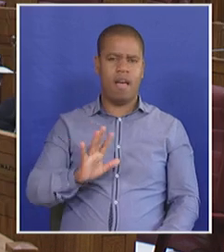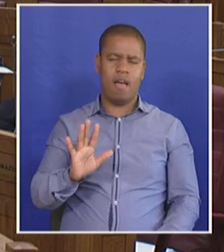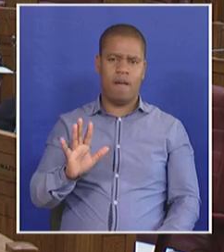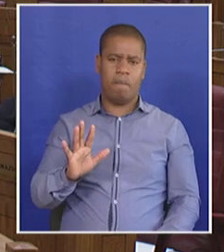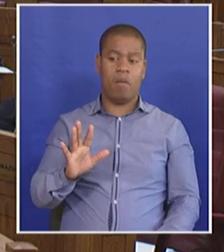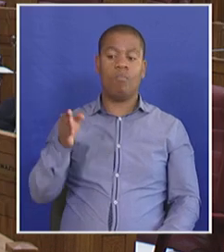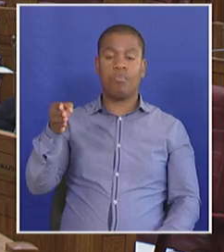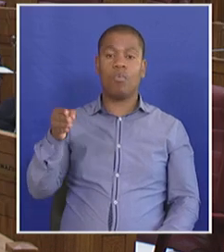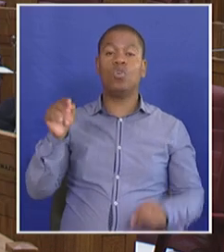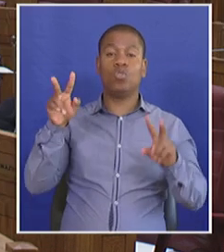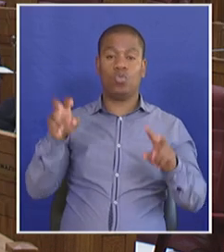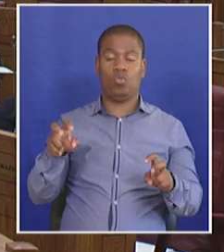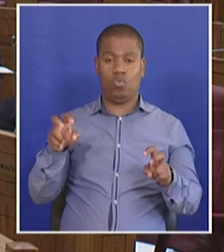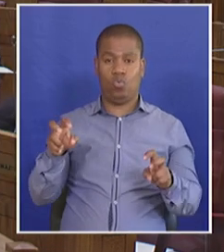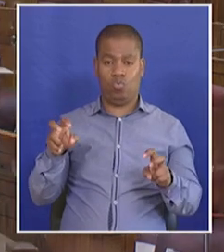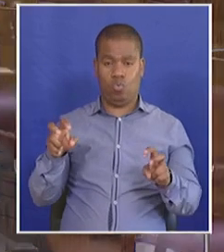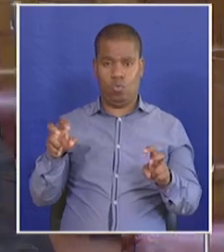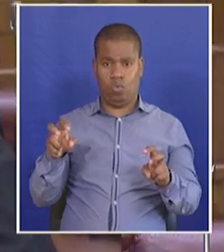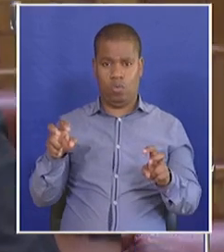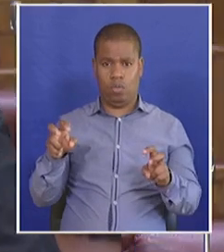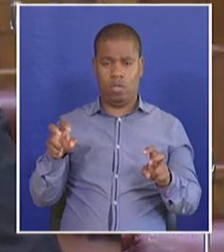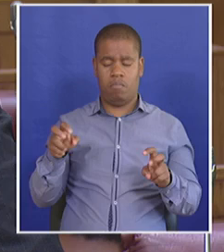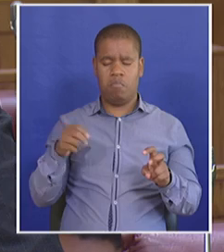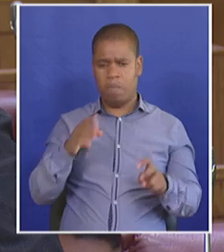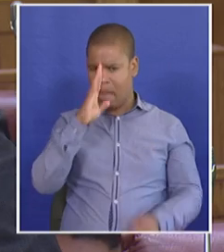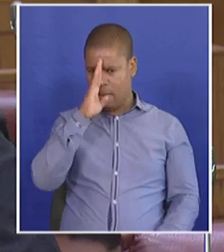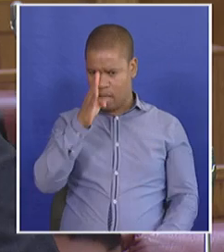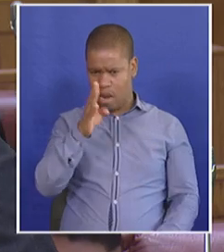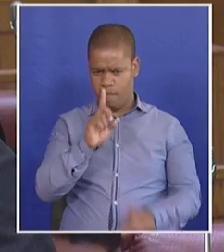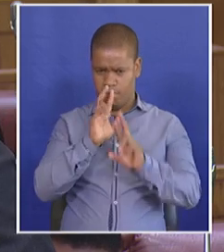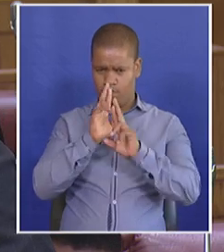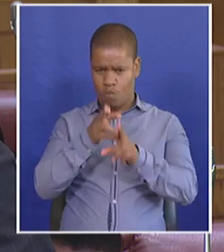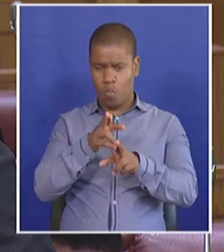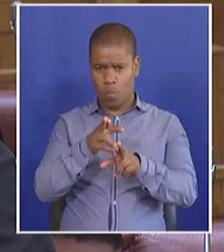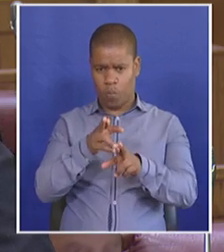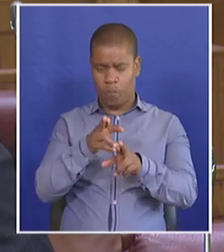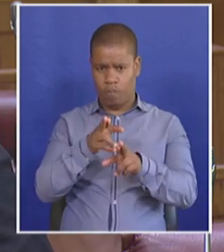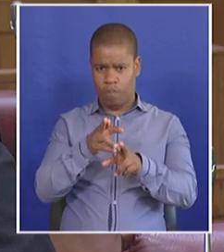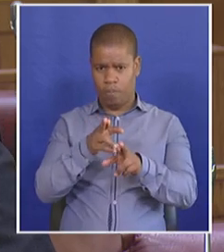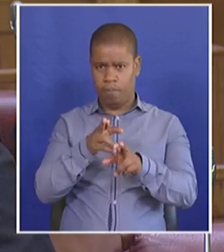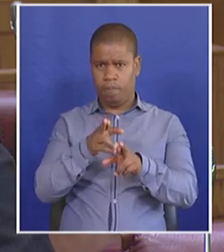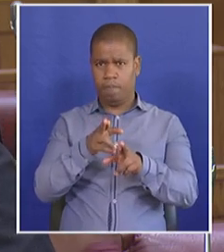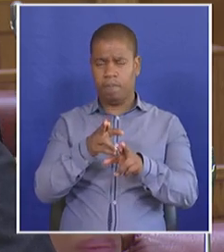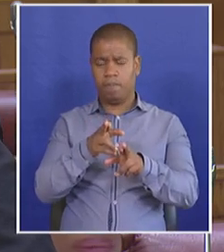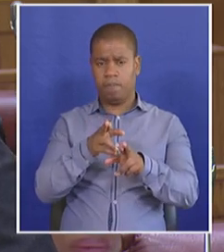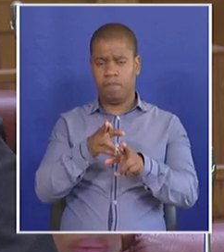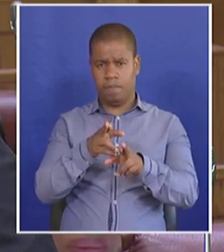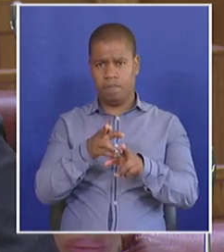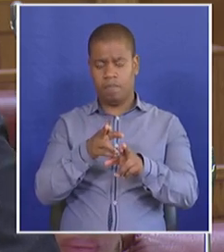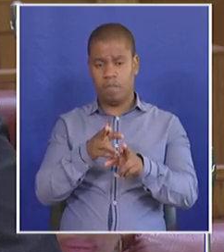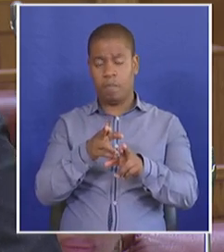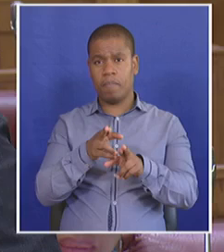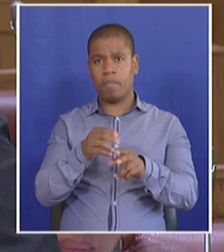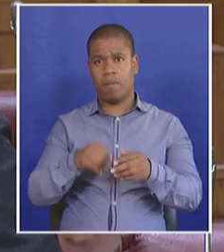matter that, for me, directly responds to the question of a principle. And the principle is,